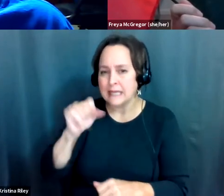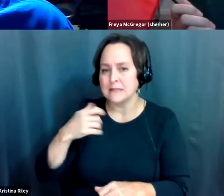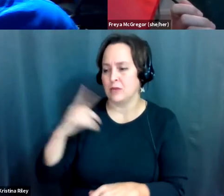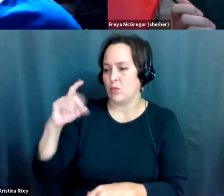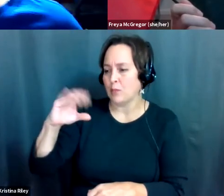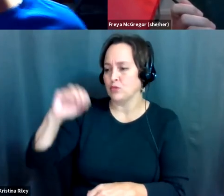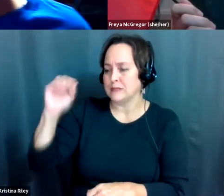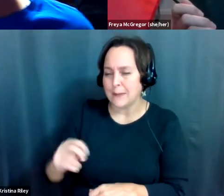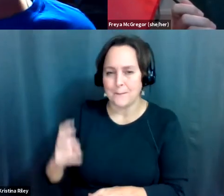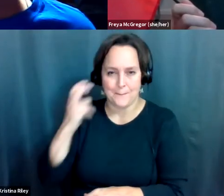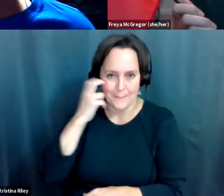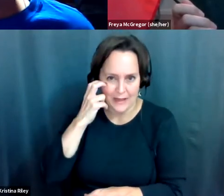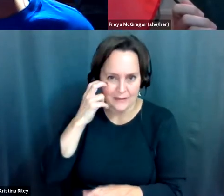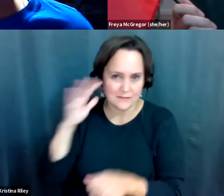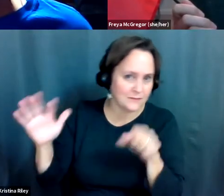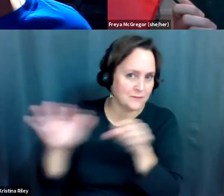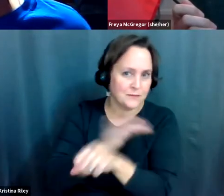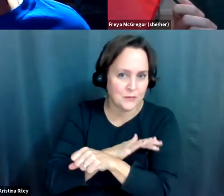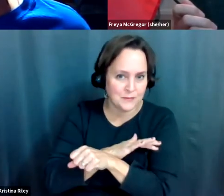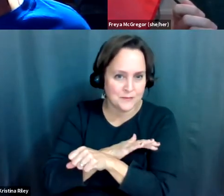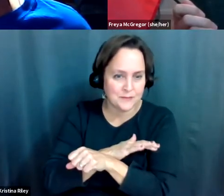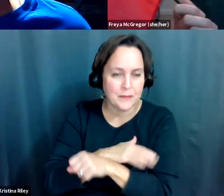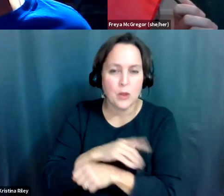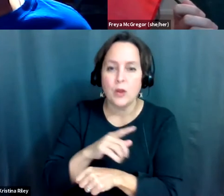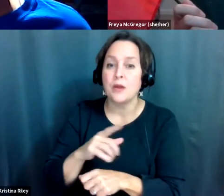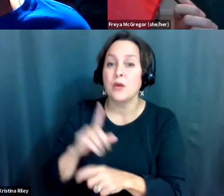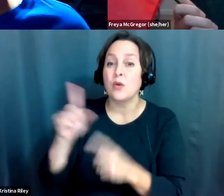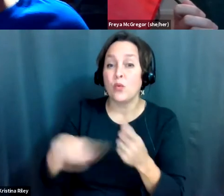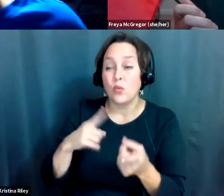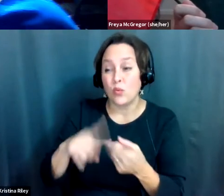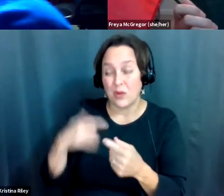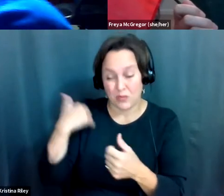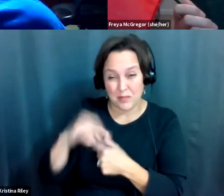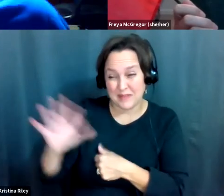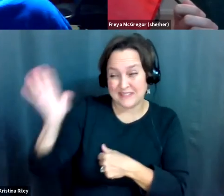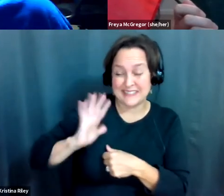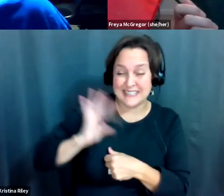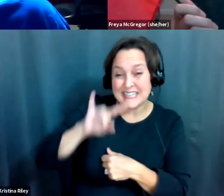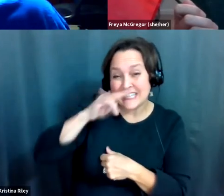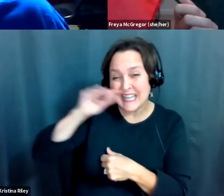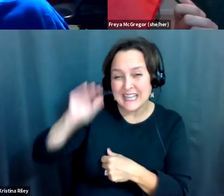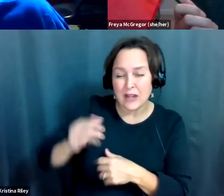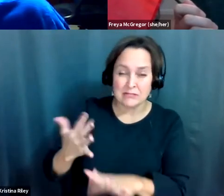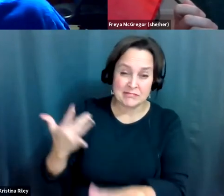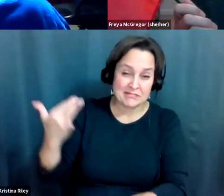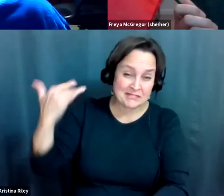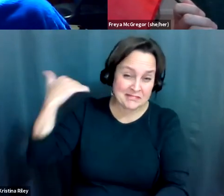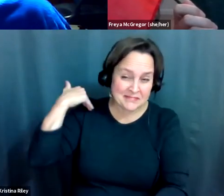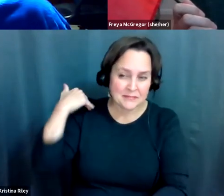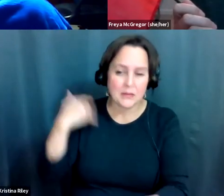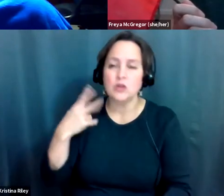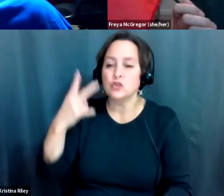been, I, the only thing I ever saw was light. And that was when I was a kid and that was a long time ago. So,